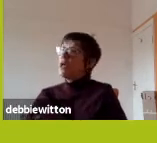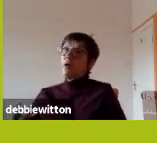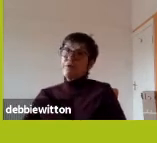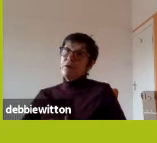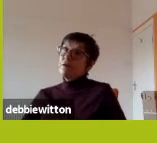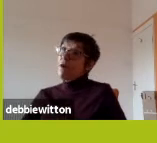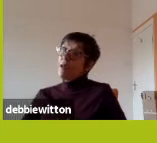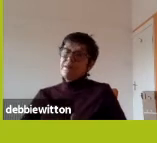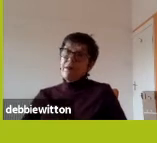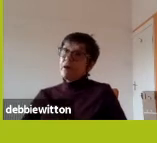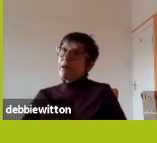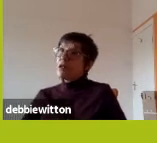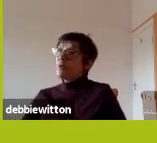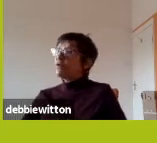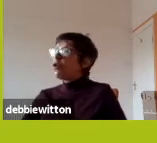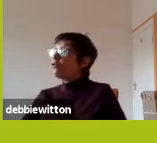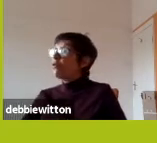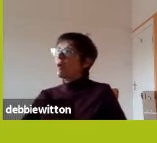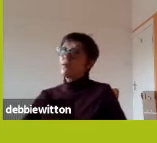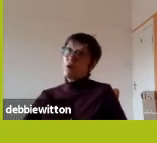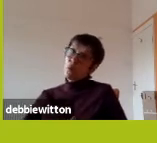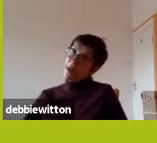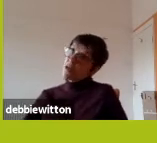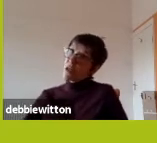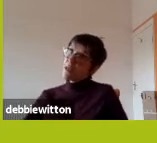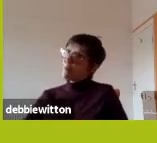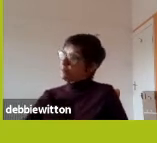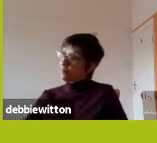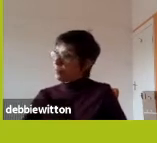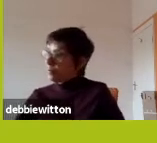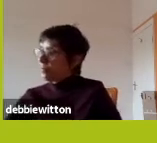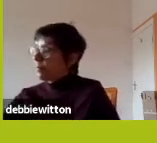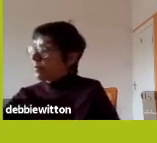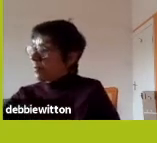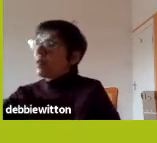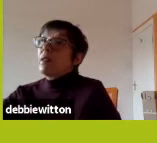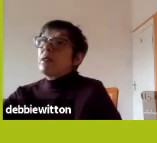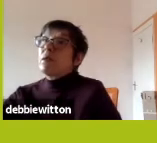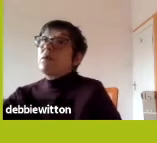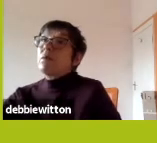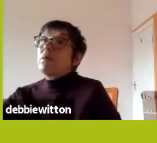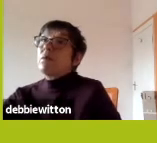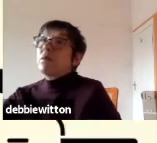purchases, for advice around management of contracts and wages.